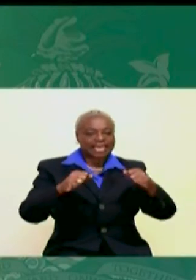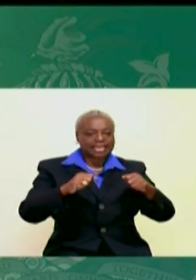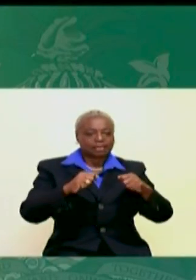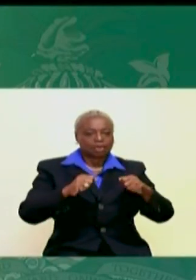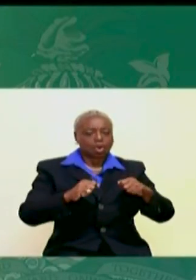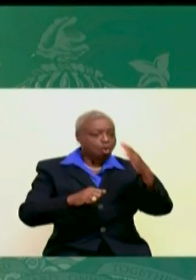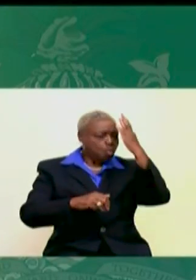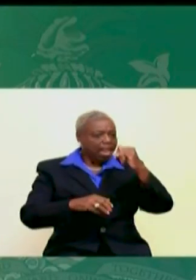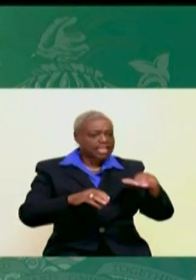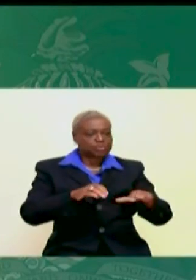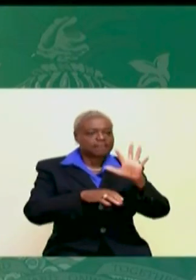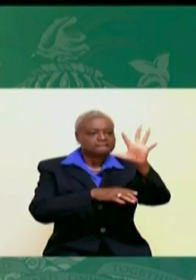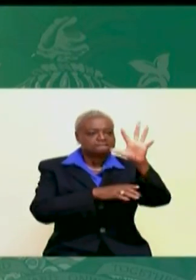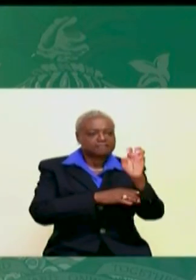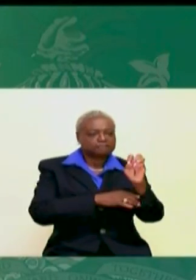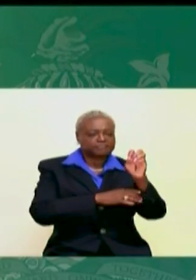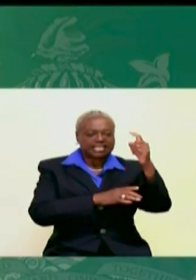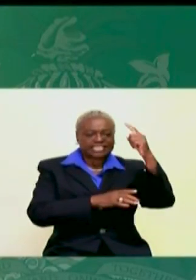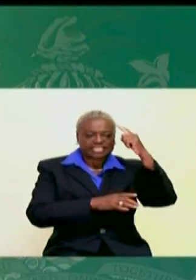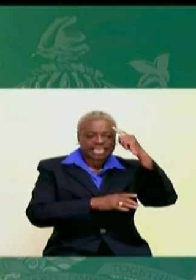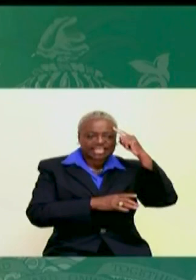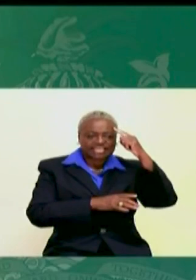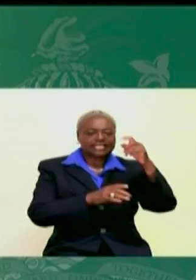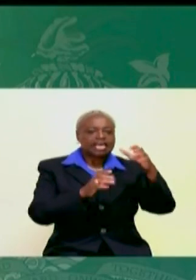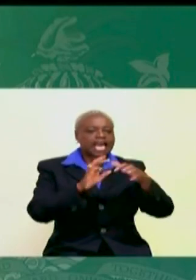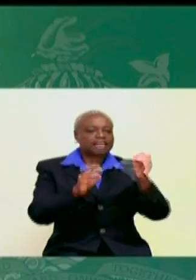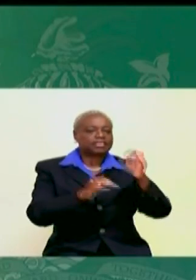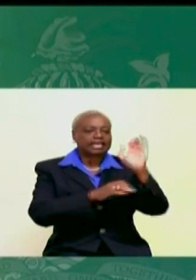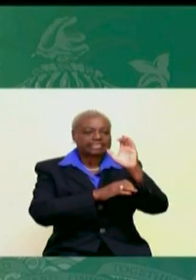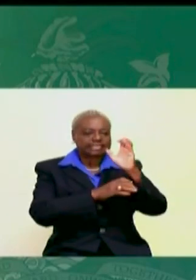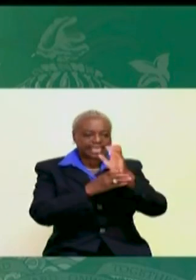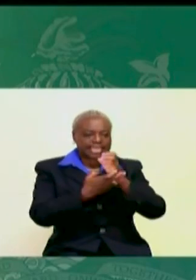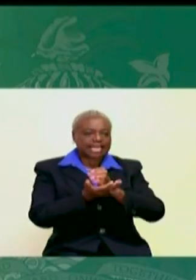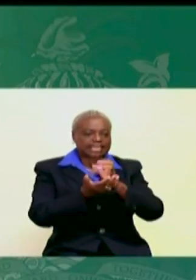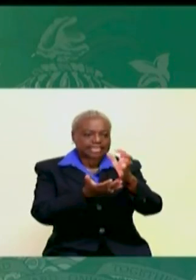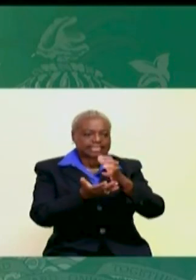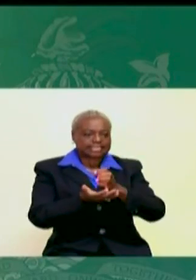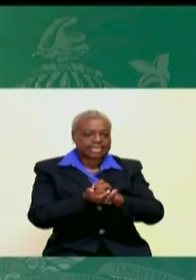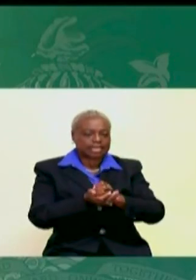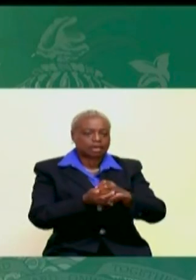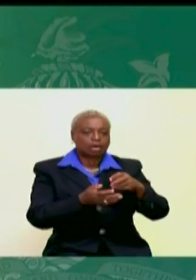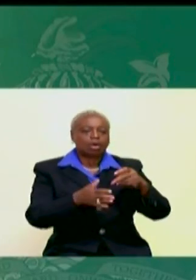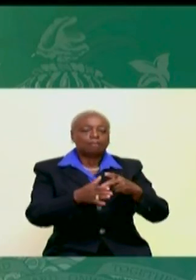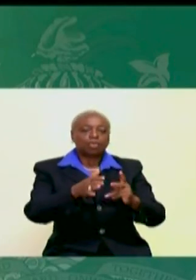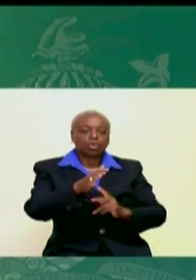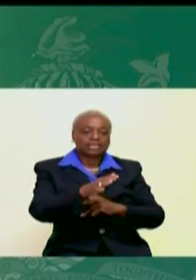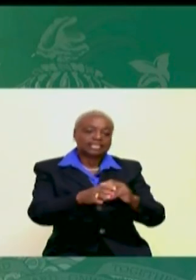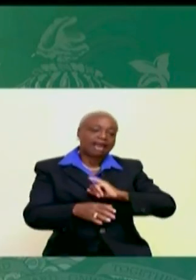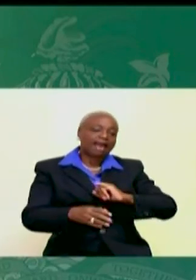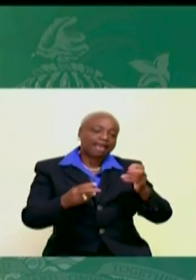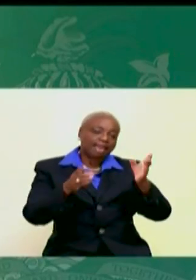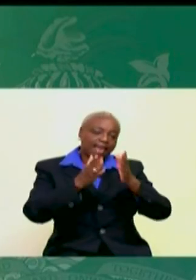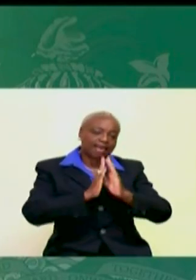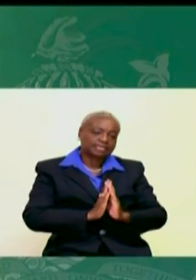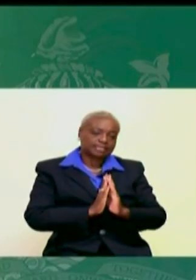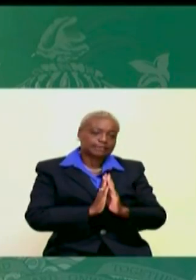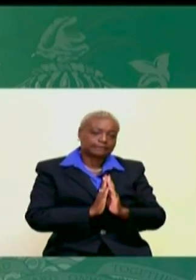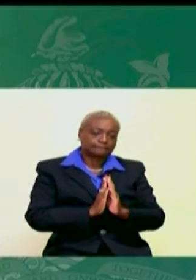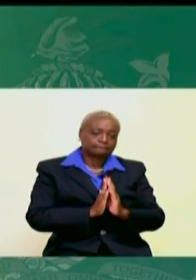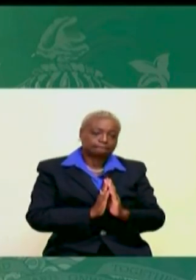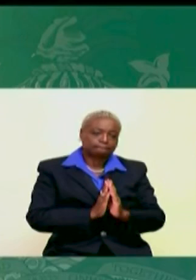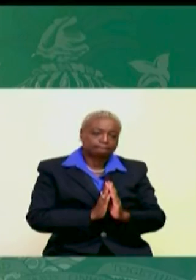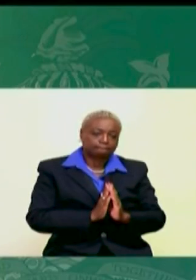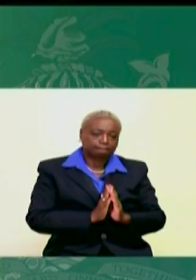cents. Wow. 50 cents at the container port. 50. And I asked the question in this place, hands are tied.